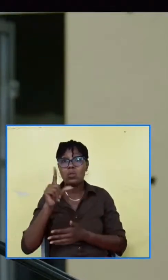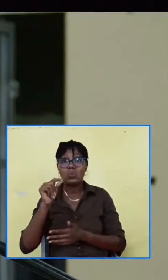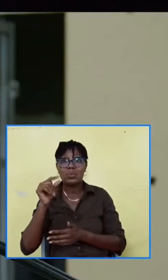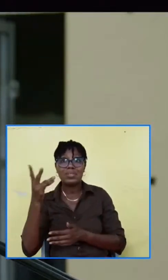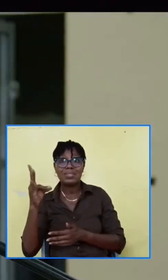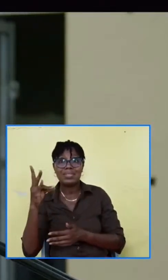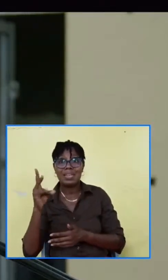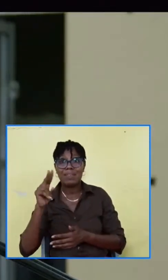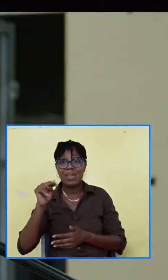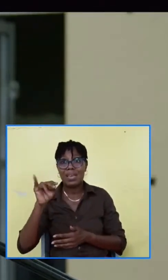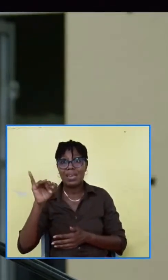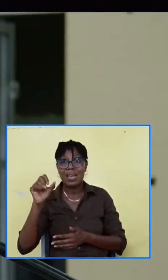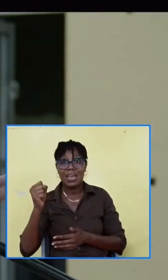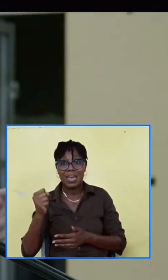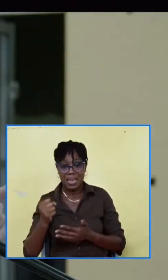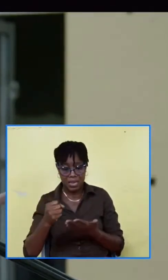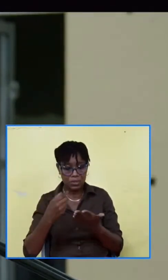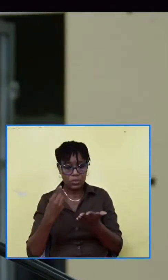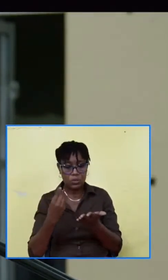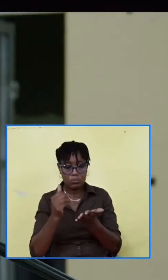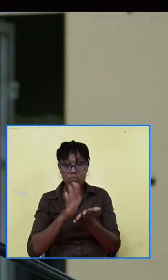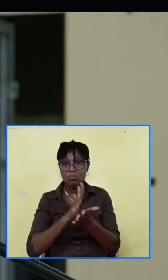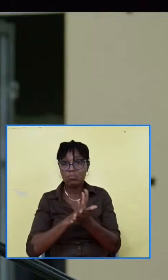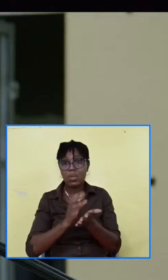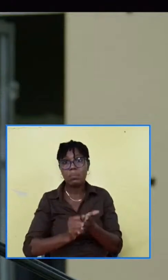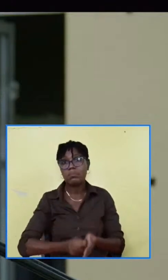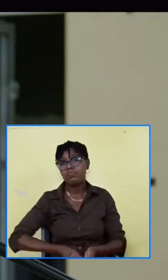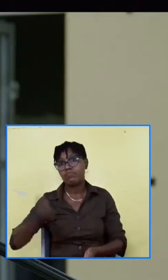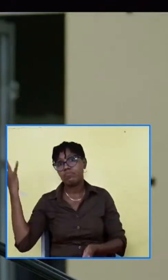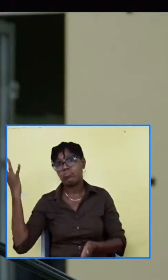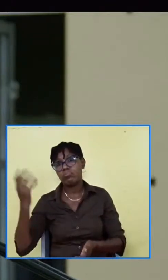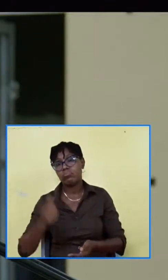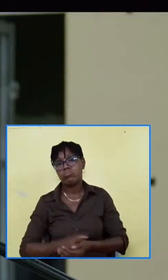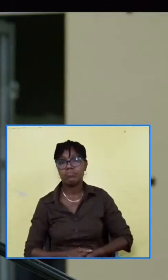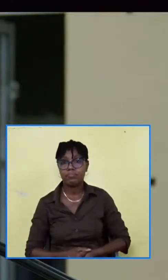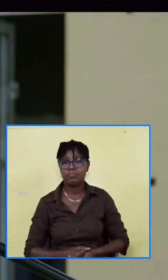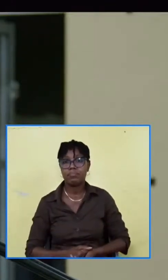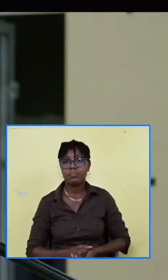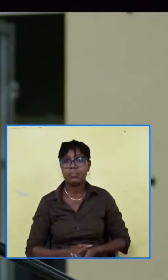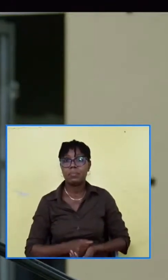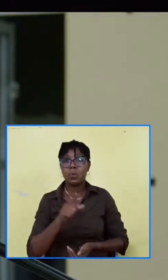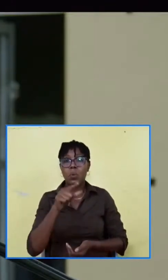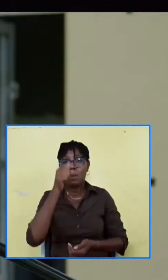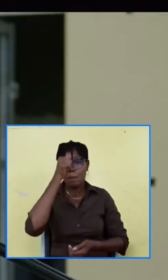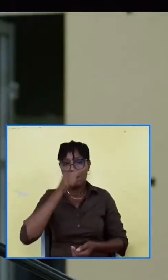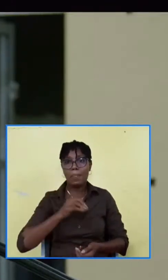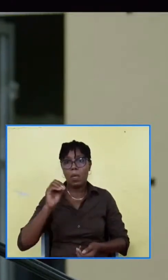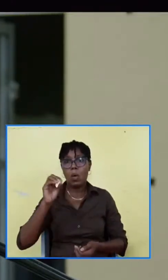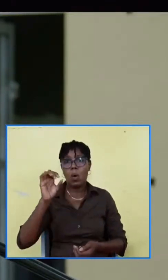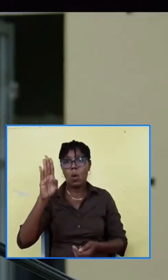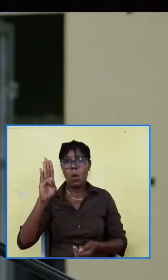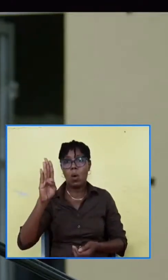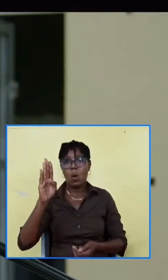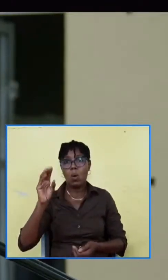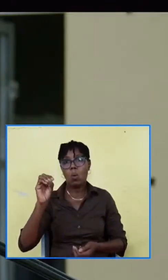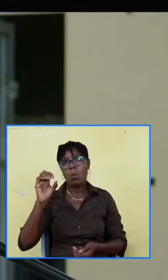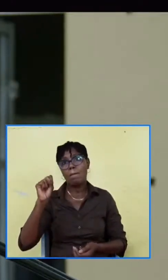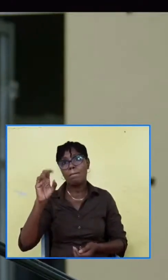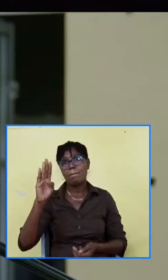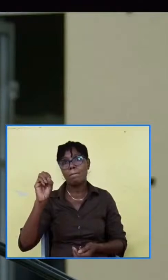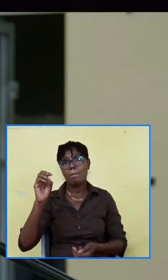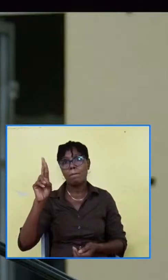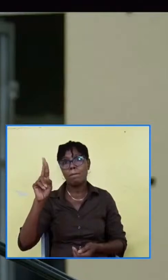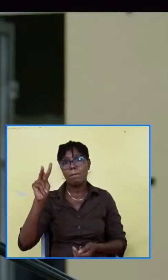prior. But I do have a question for you, Mr. Osborne. I'm trying not to dominate, but I'm just trying to get clarity.